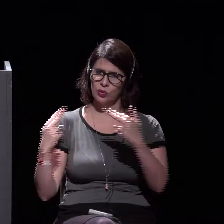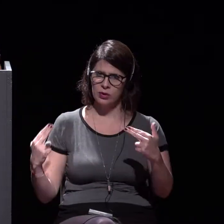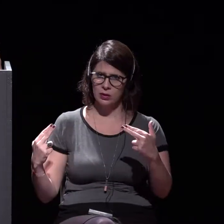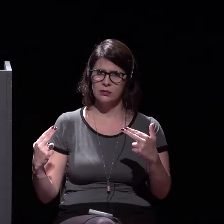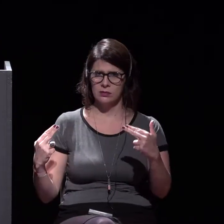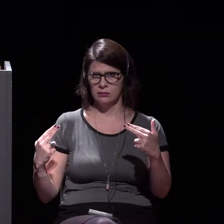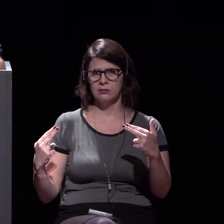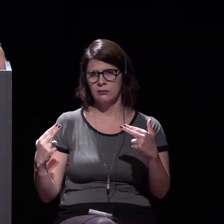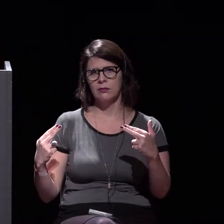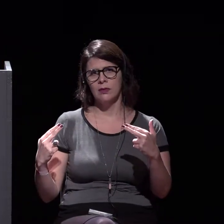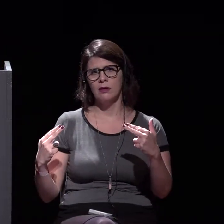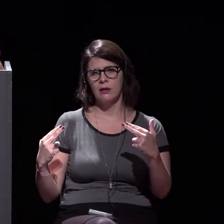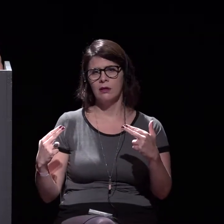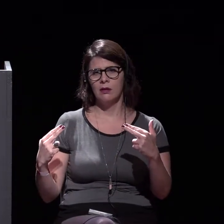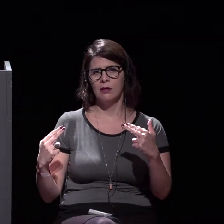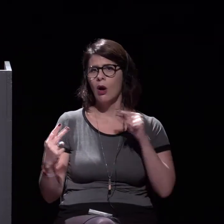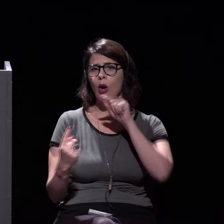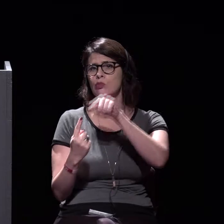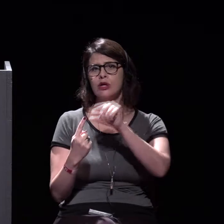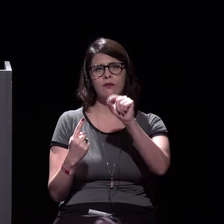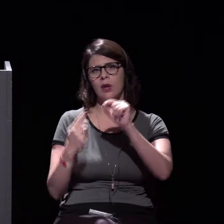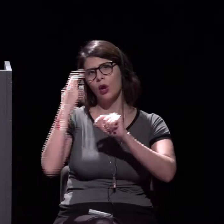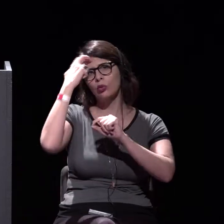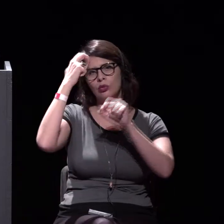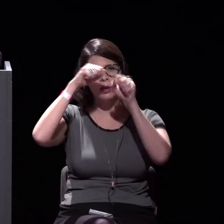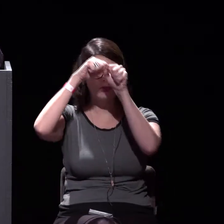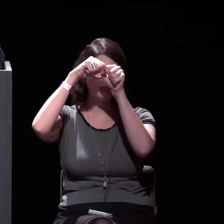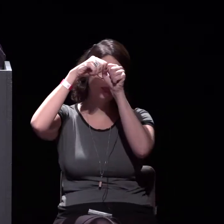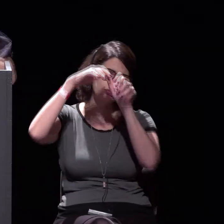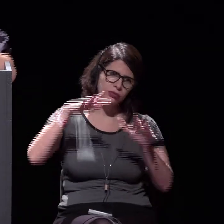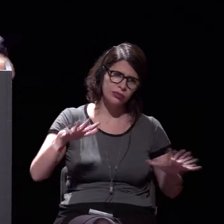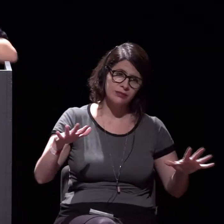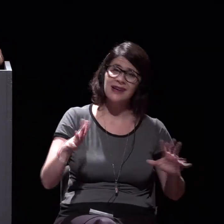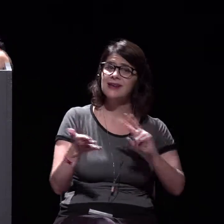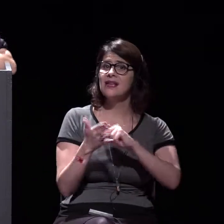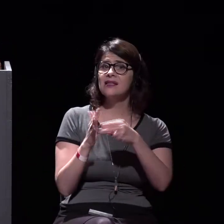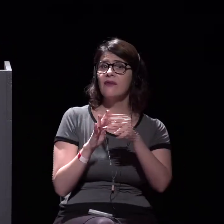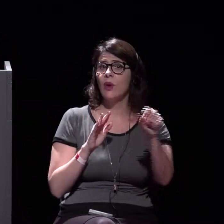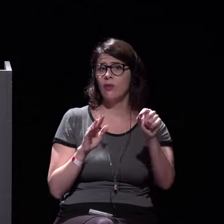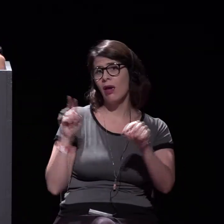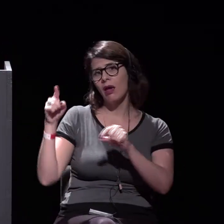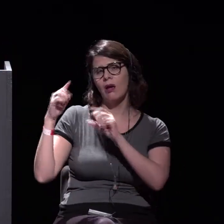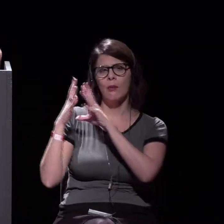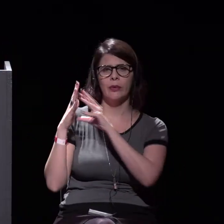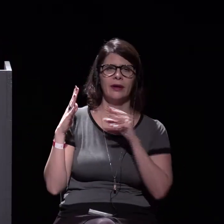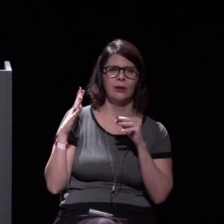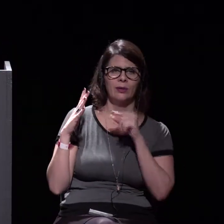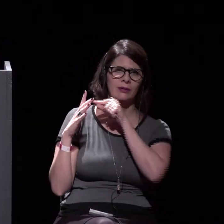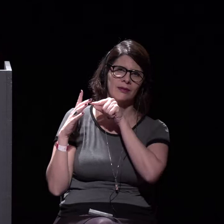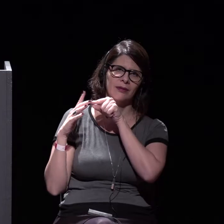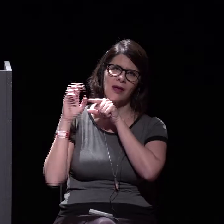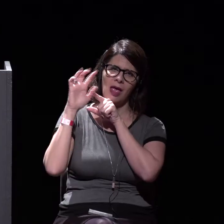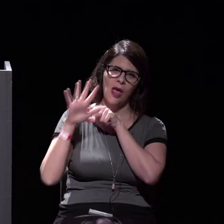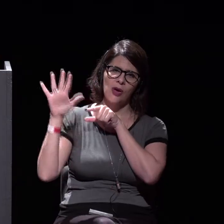in practice, this meant that the model of the museum that had developed in Europe in the 19th century was being exported throughout the world